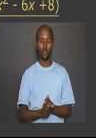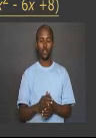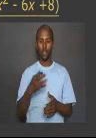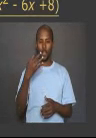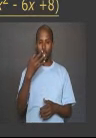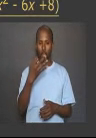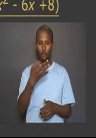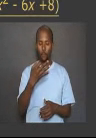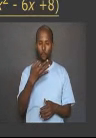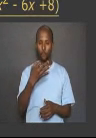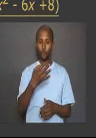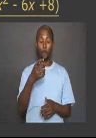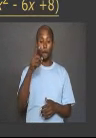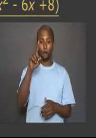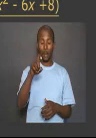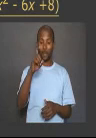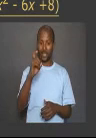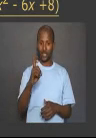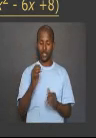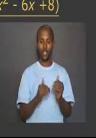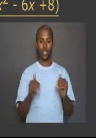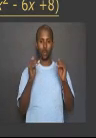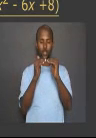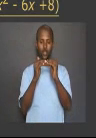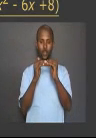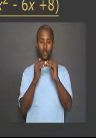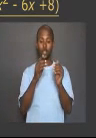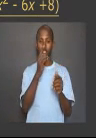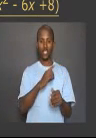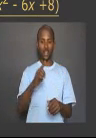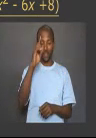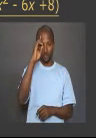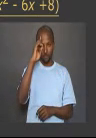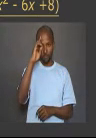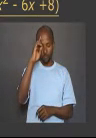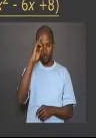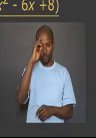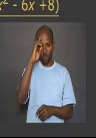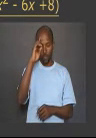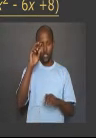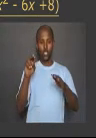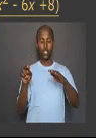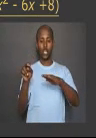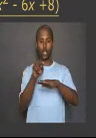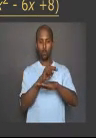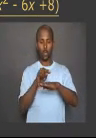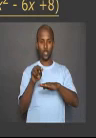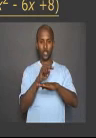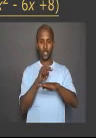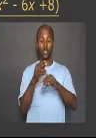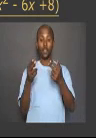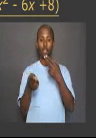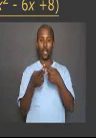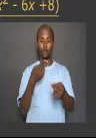F prime of x equals the derivative of the numerator